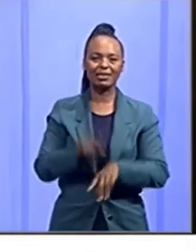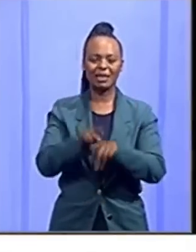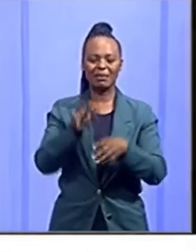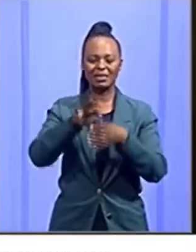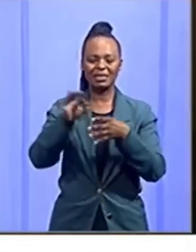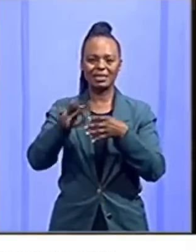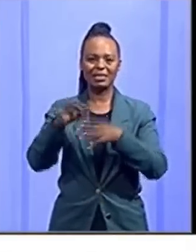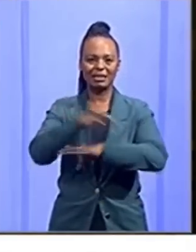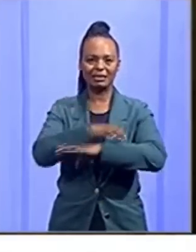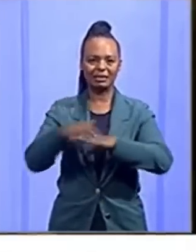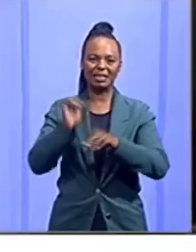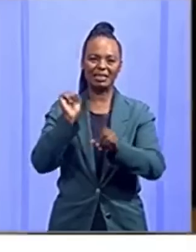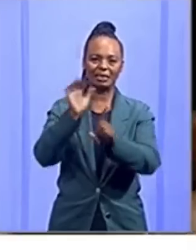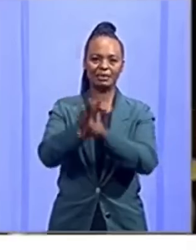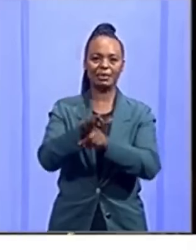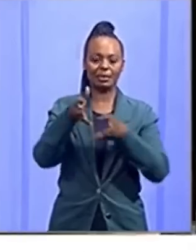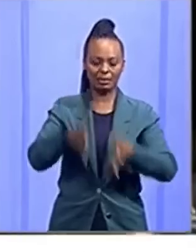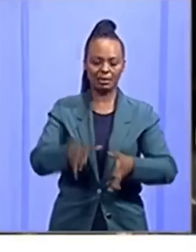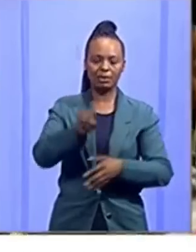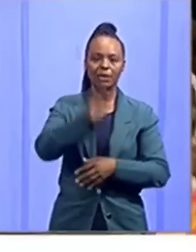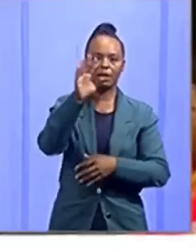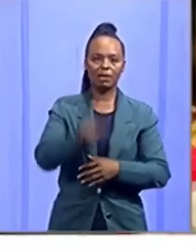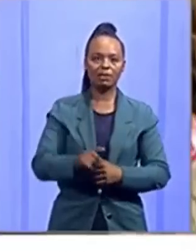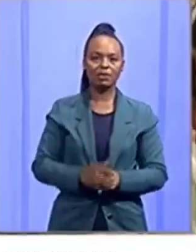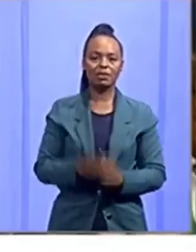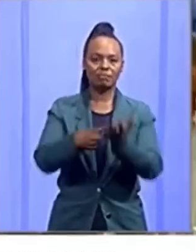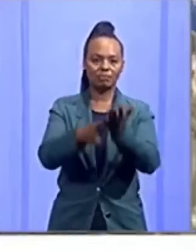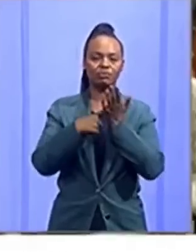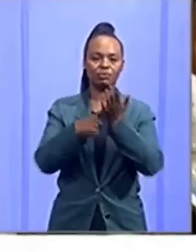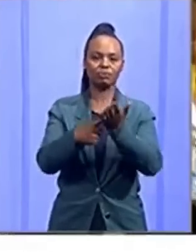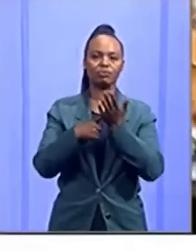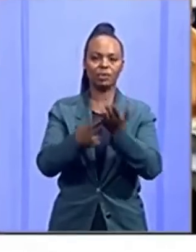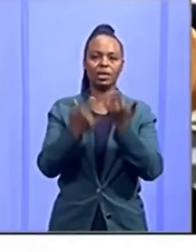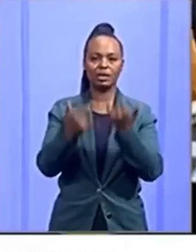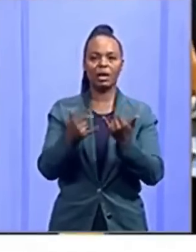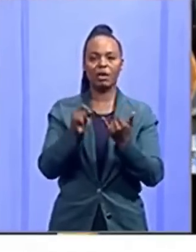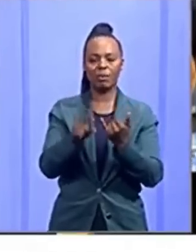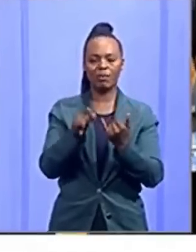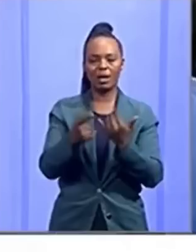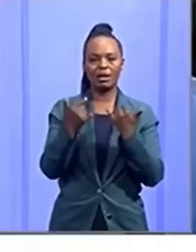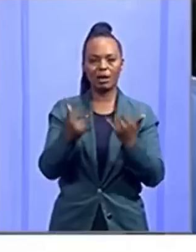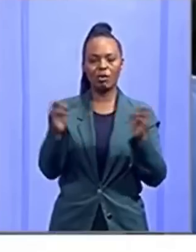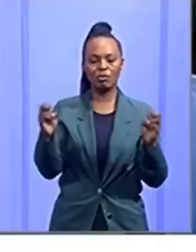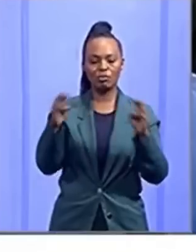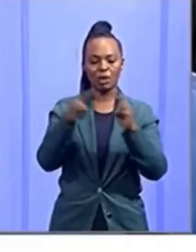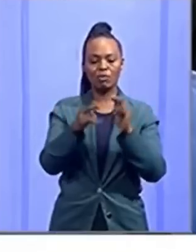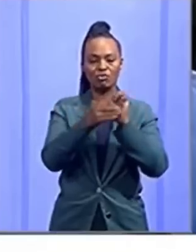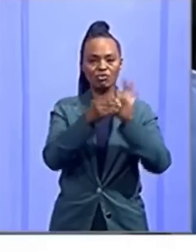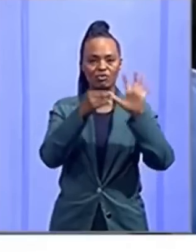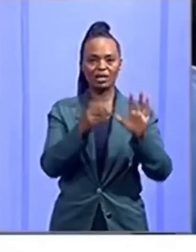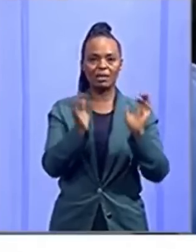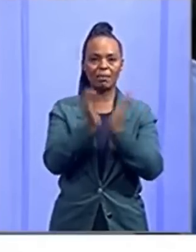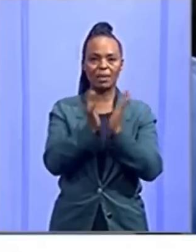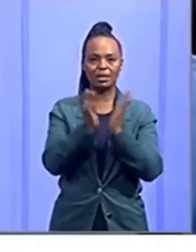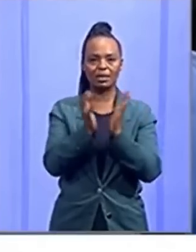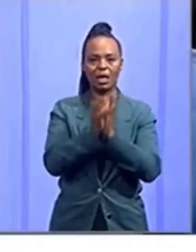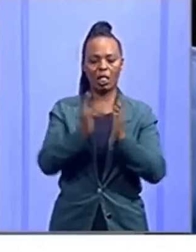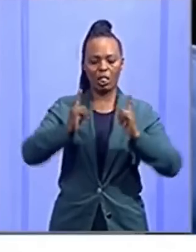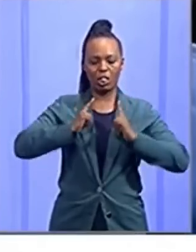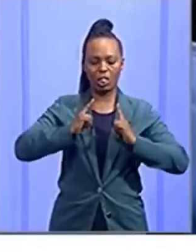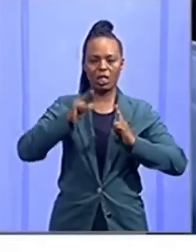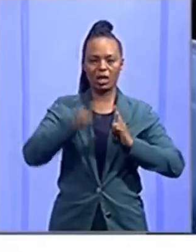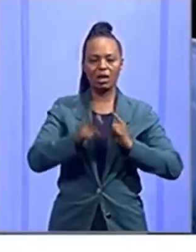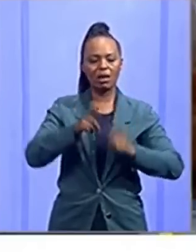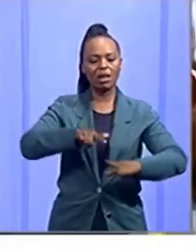Borwa ba re se ke se tlo a hlahlwago kopano ya bo13 ya BRICS ka mono Limpopo. Tše dingwe tšeo di tlo lebellwago ke kgaotšo